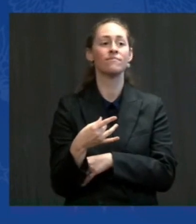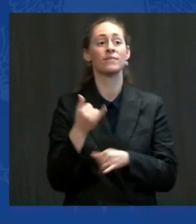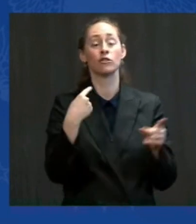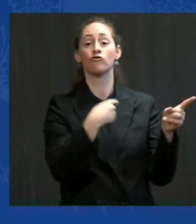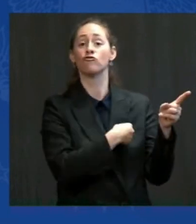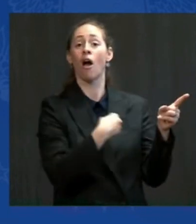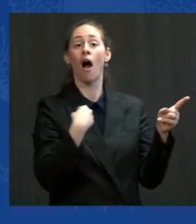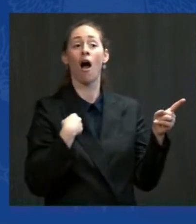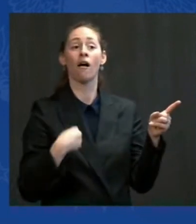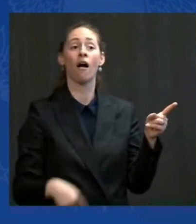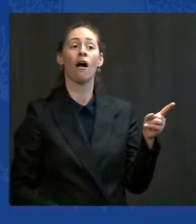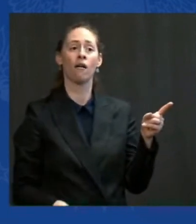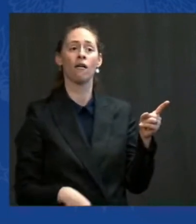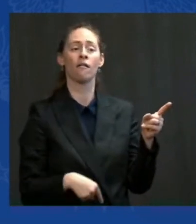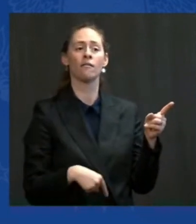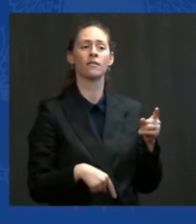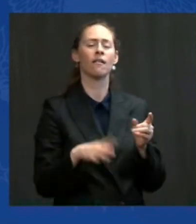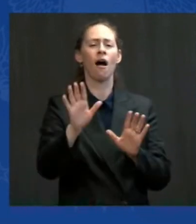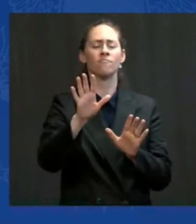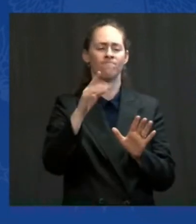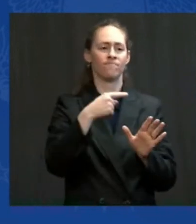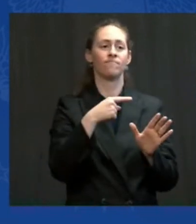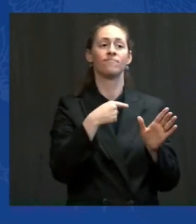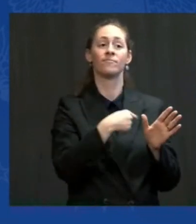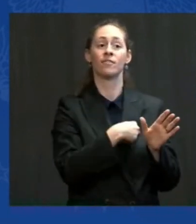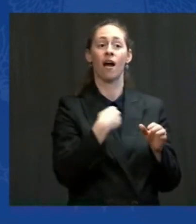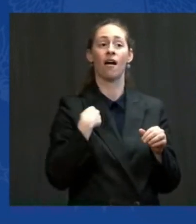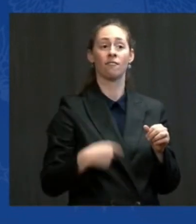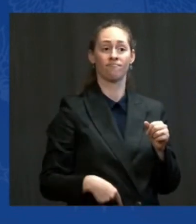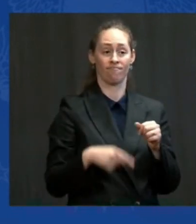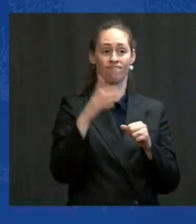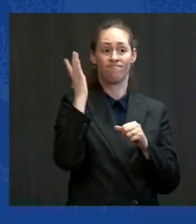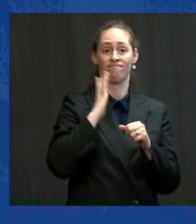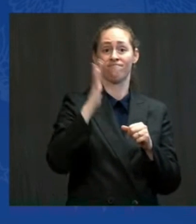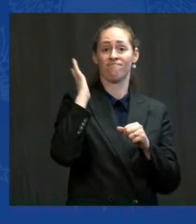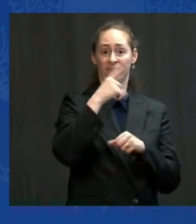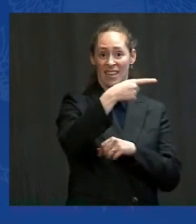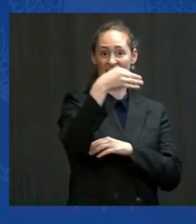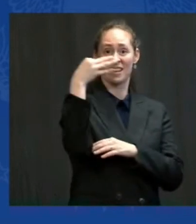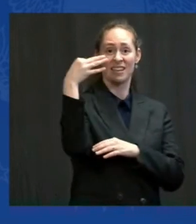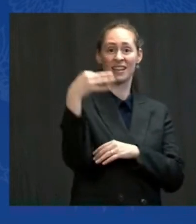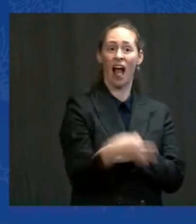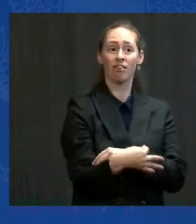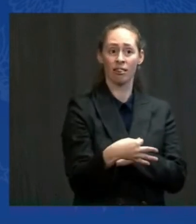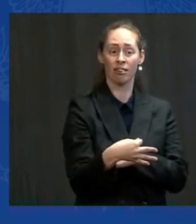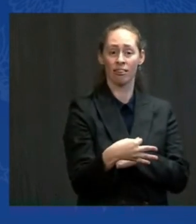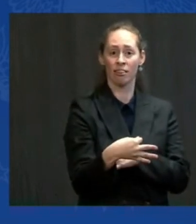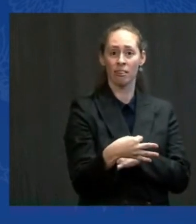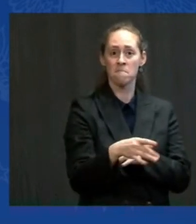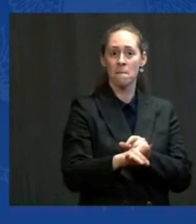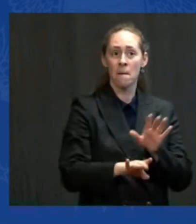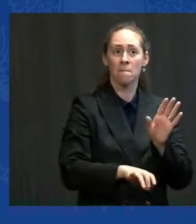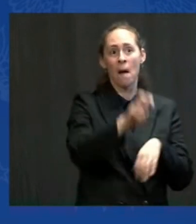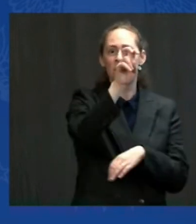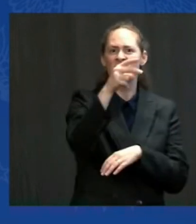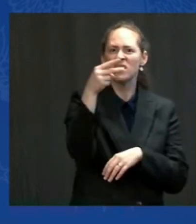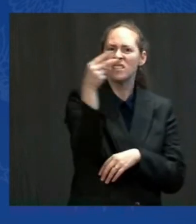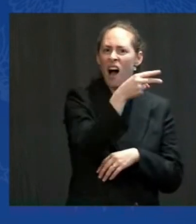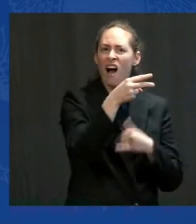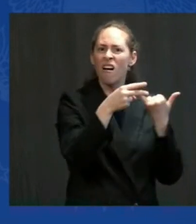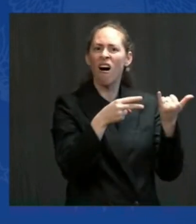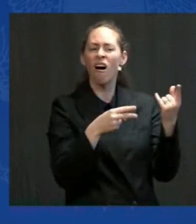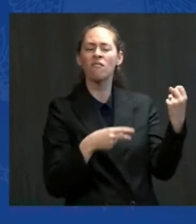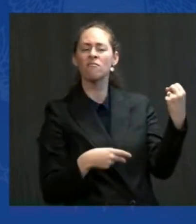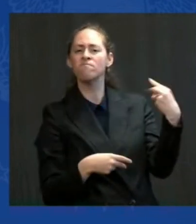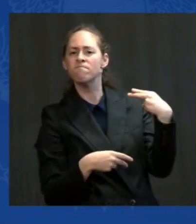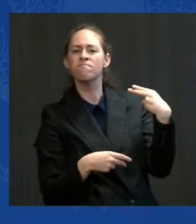was China was #9 in the world. Now they're #2 in the world. Folks, Democrats